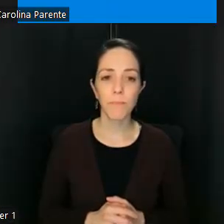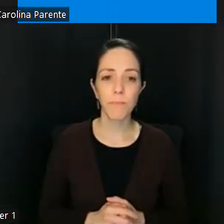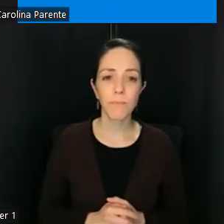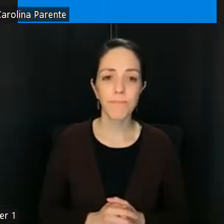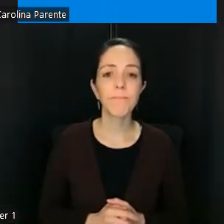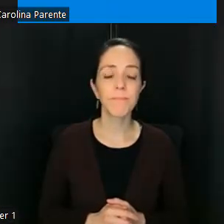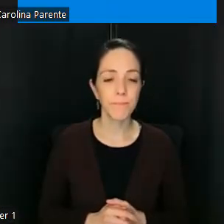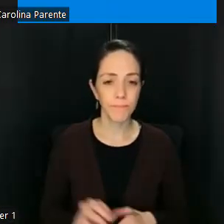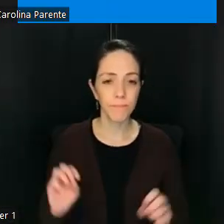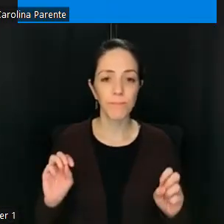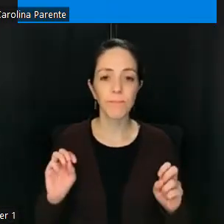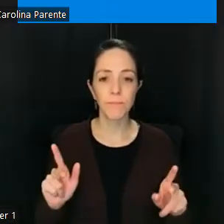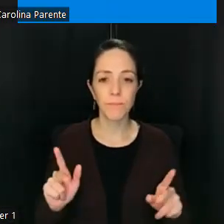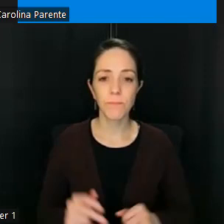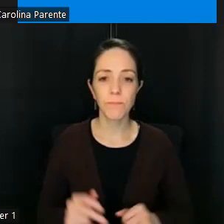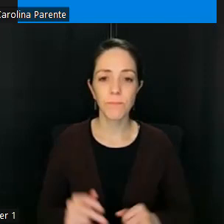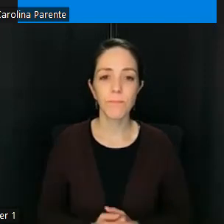Okay.